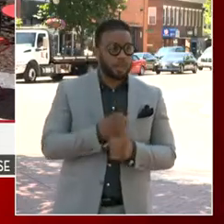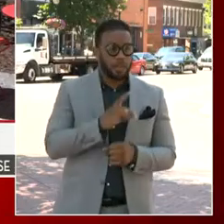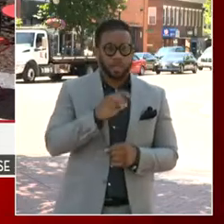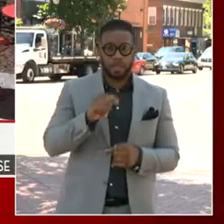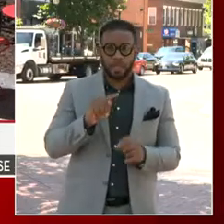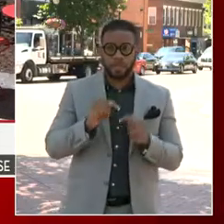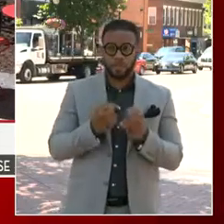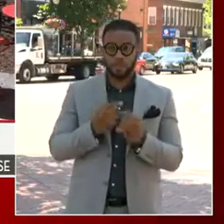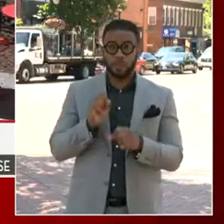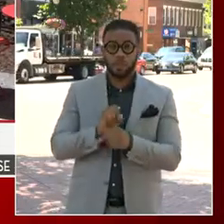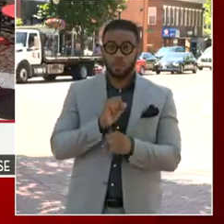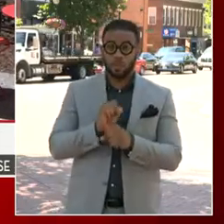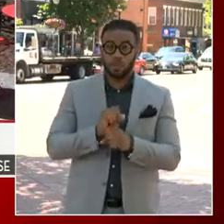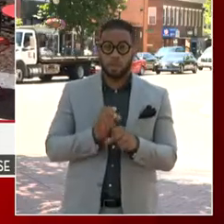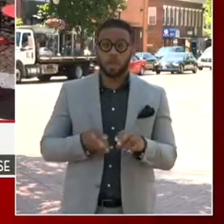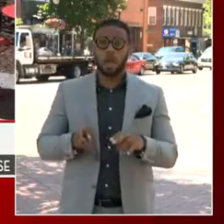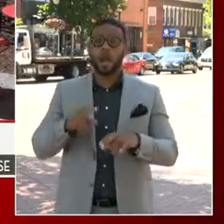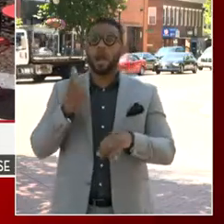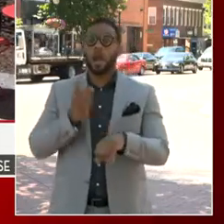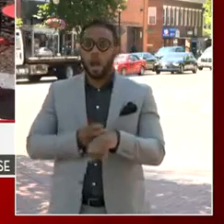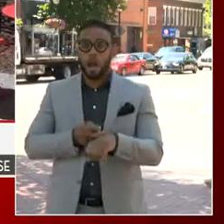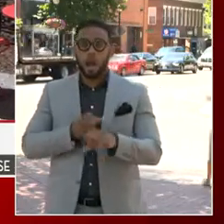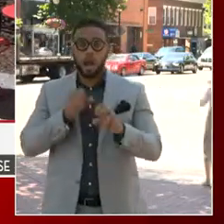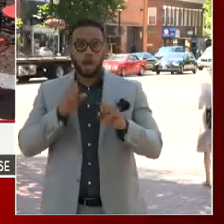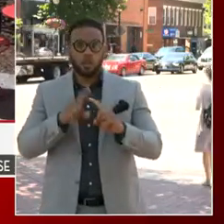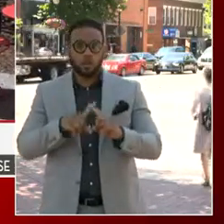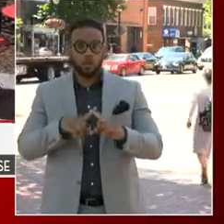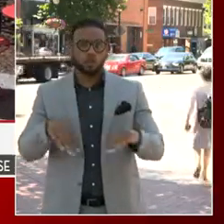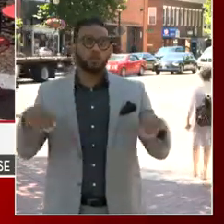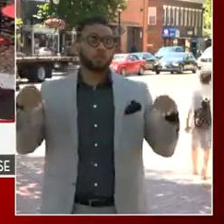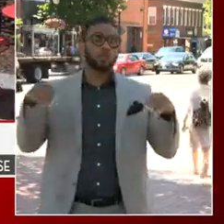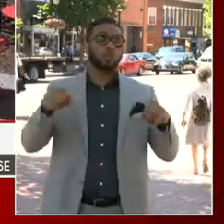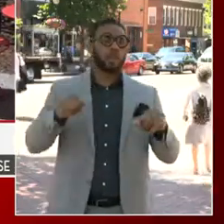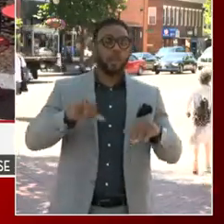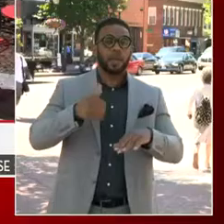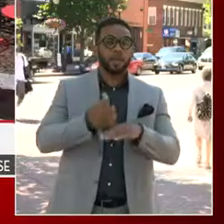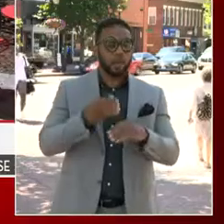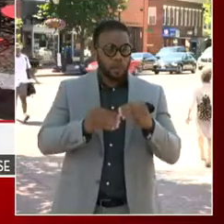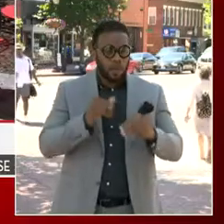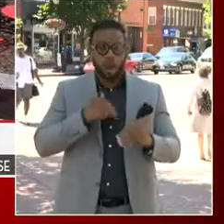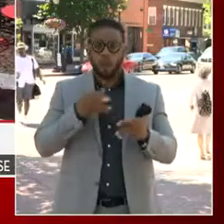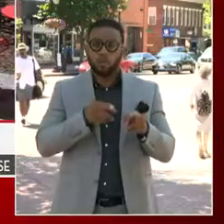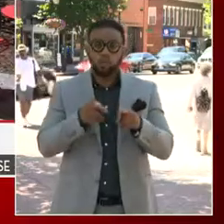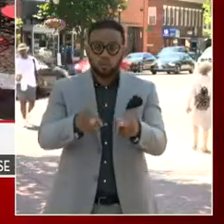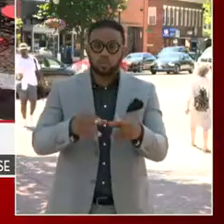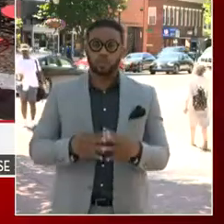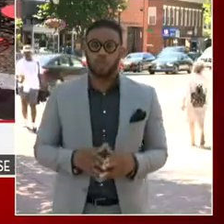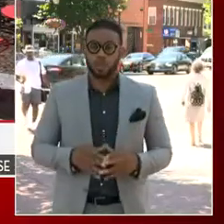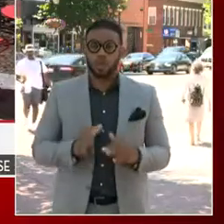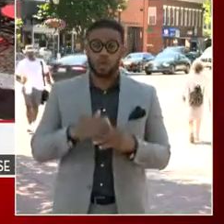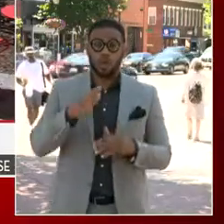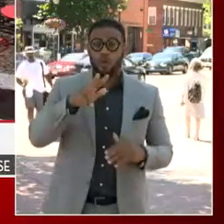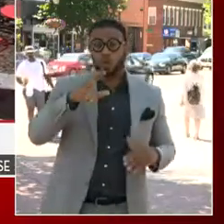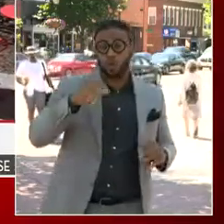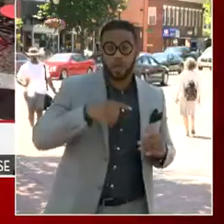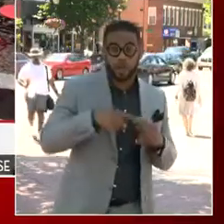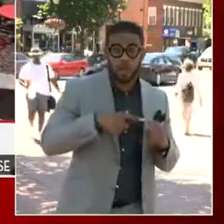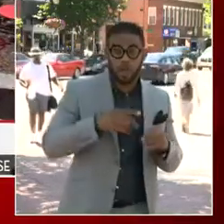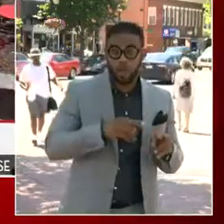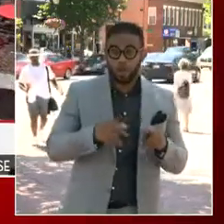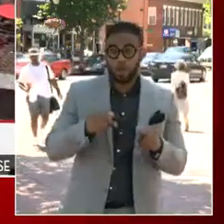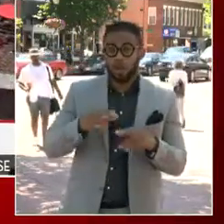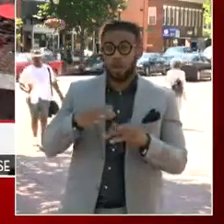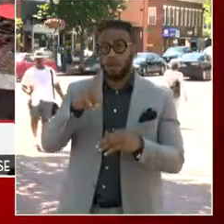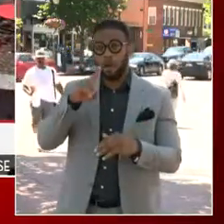DDOT team has worked increasingly hard and incredibly hard to repave and repair our roadways, with over 300 miles of roadways